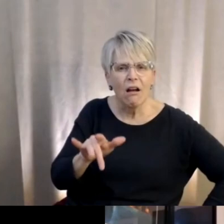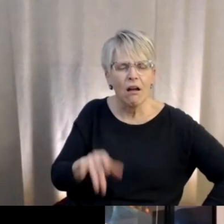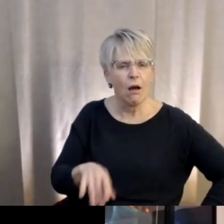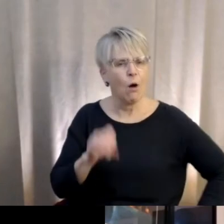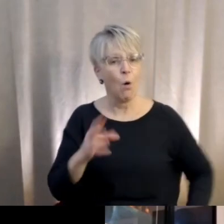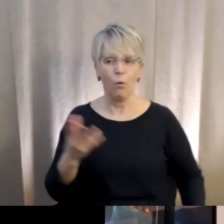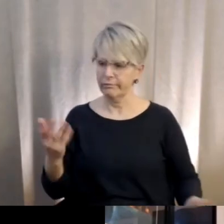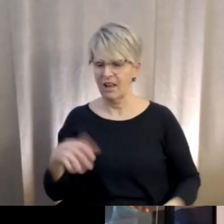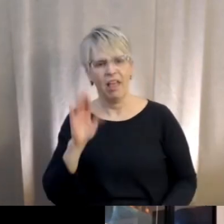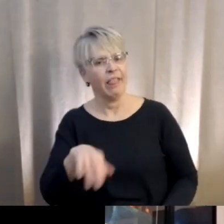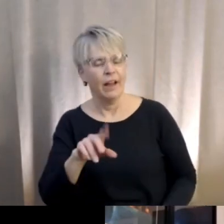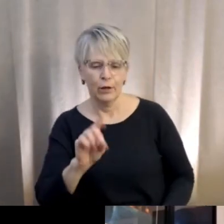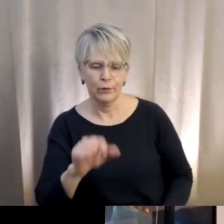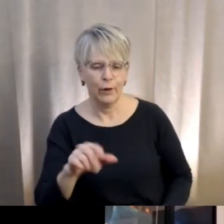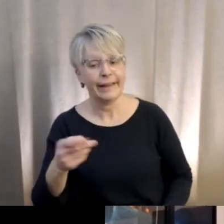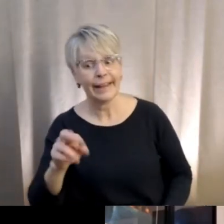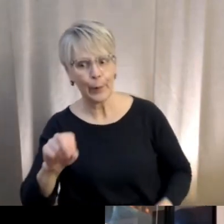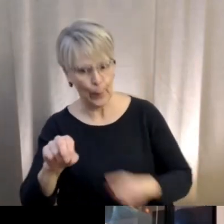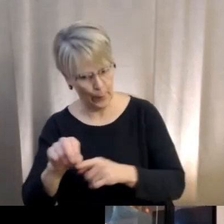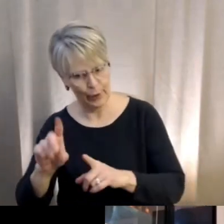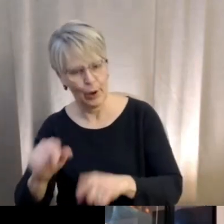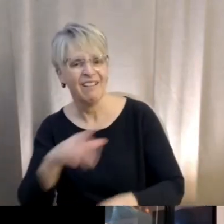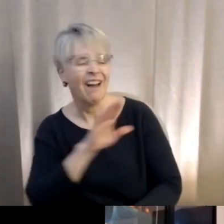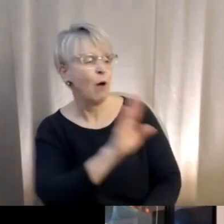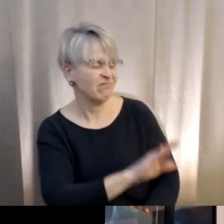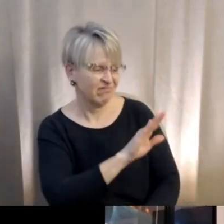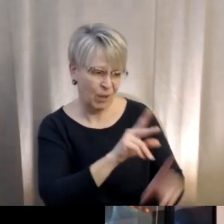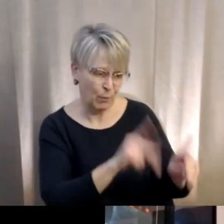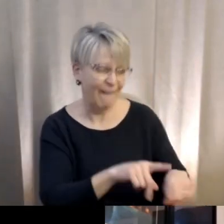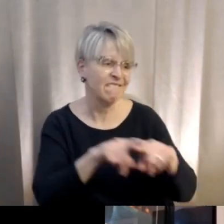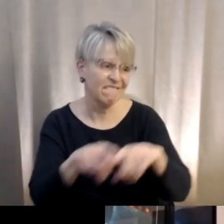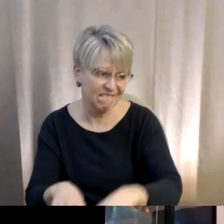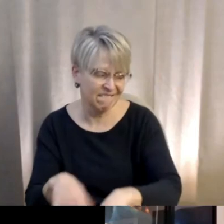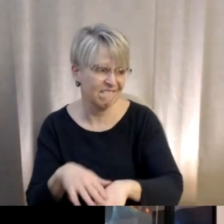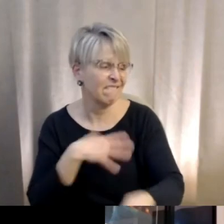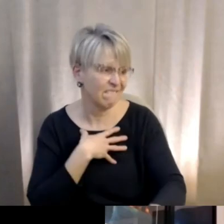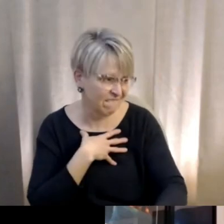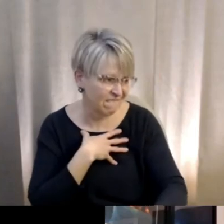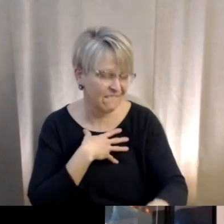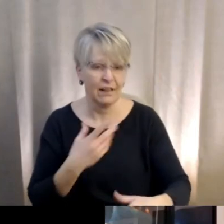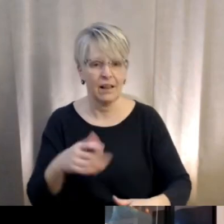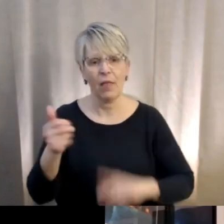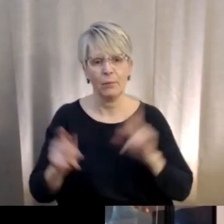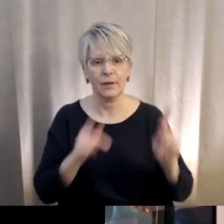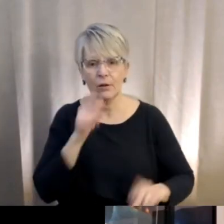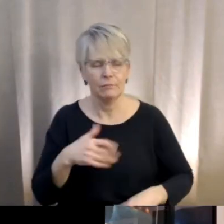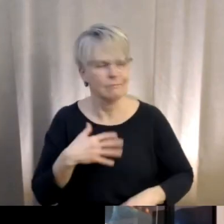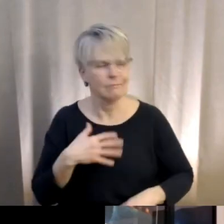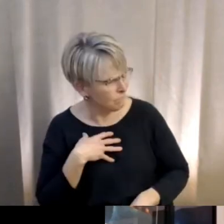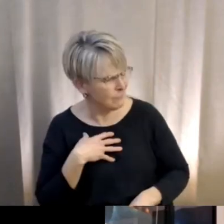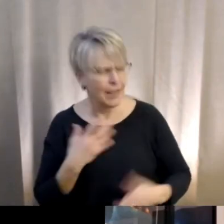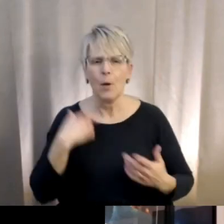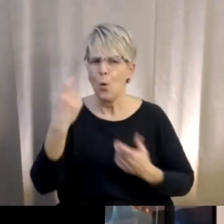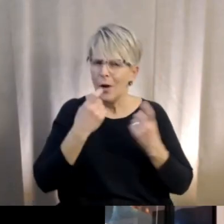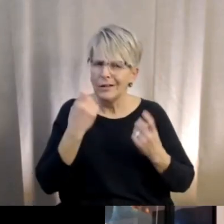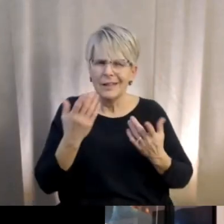hero because that poor person depends on something in a way that most others don't have to. So I just wonder if there's just